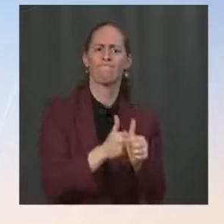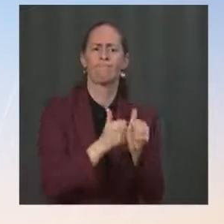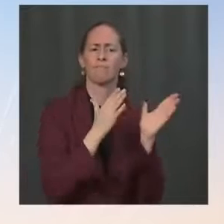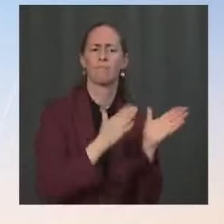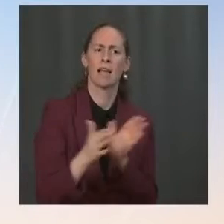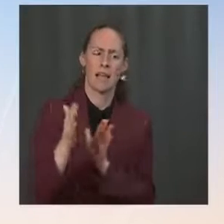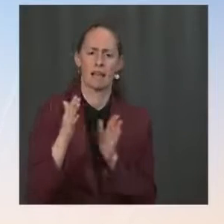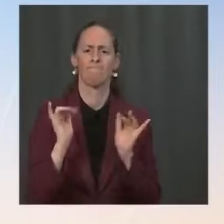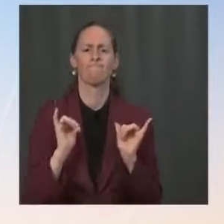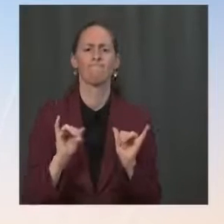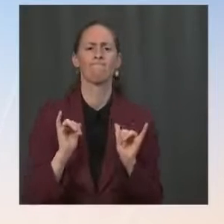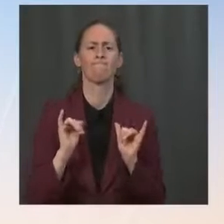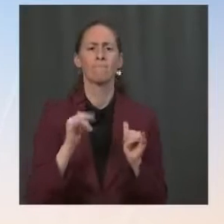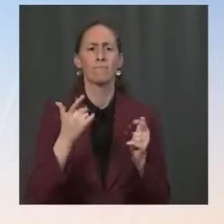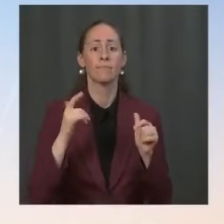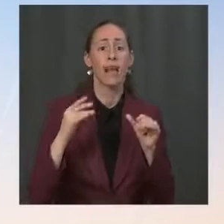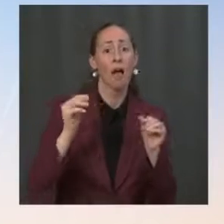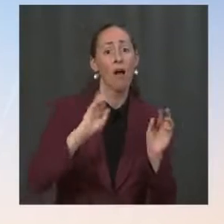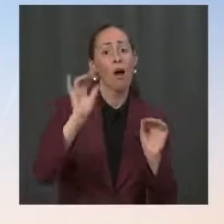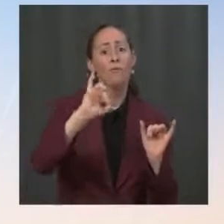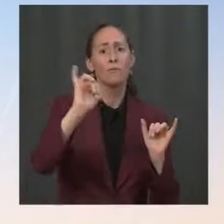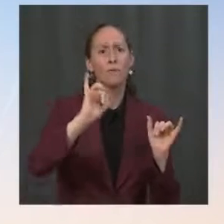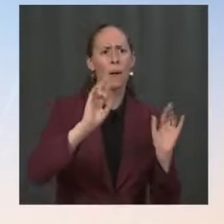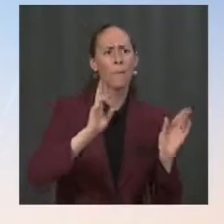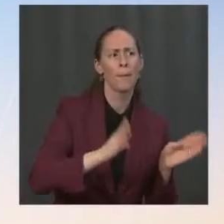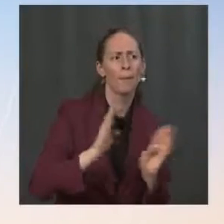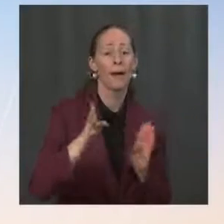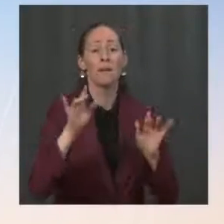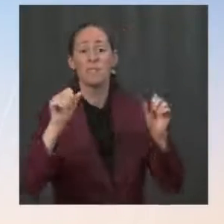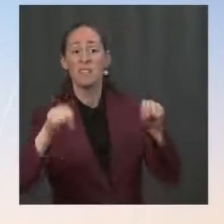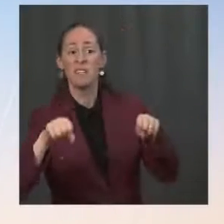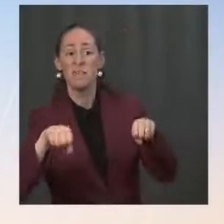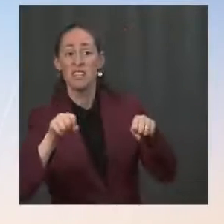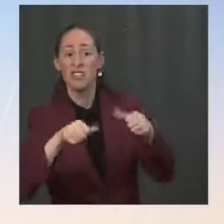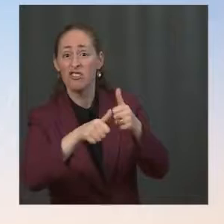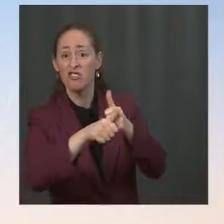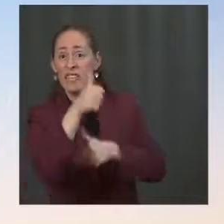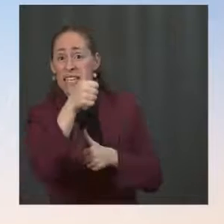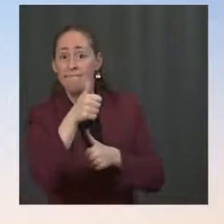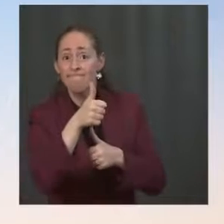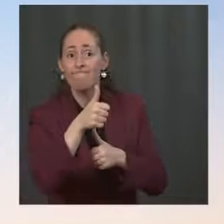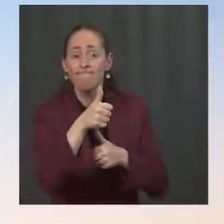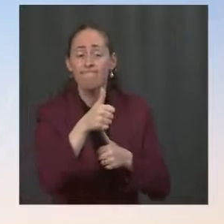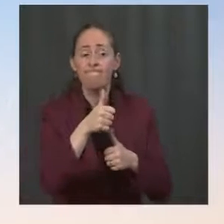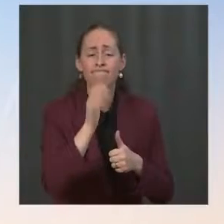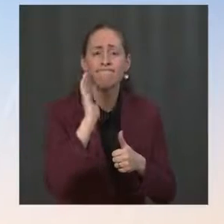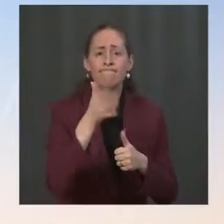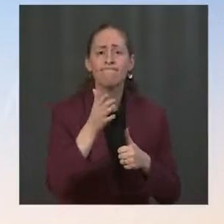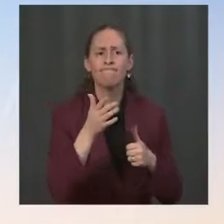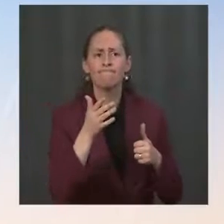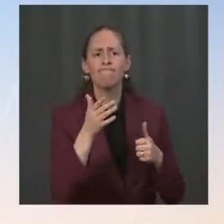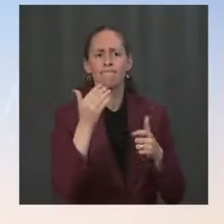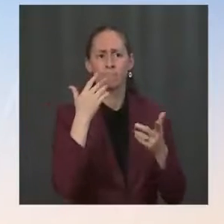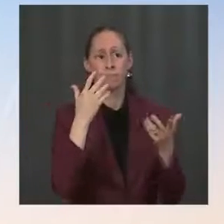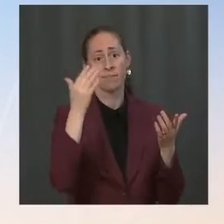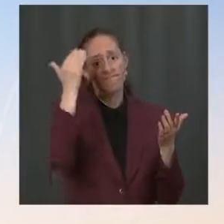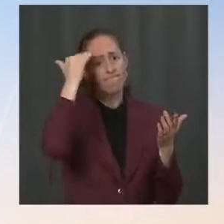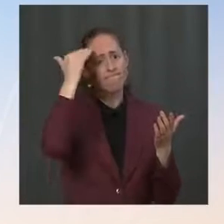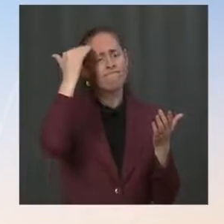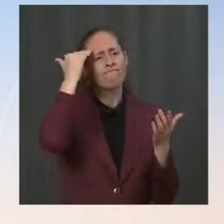incidents of these kind, to the degree that they can. They have every intention to continue. The president has regular